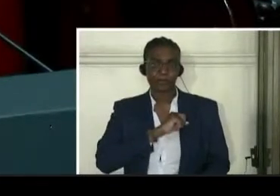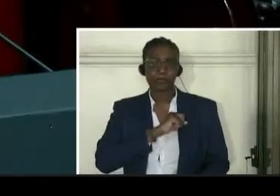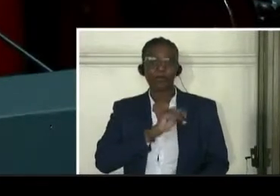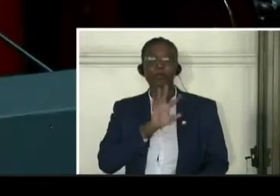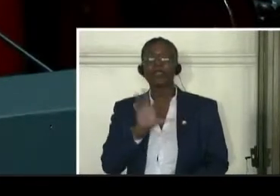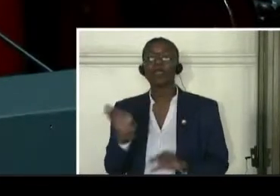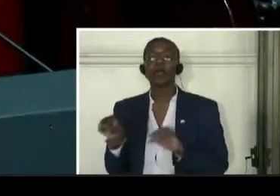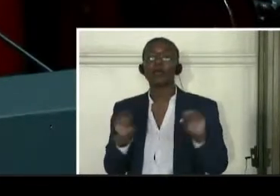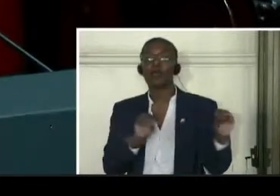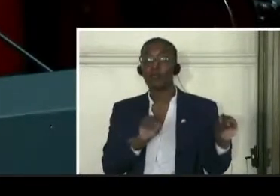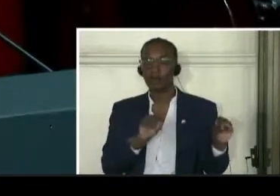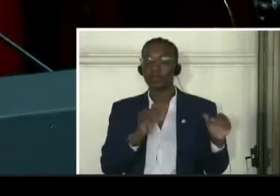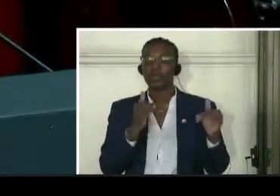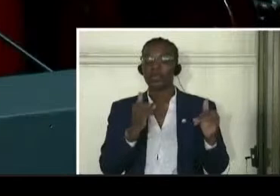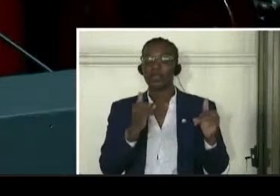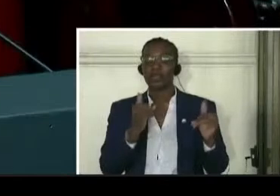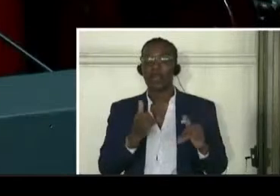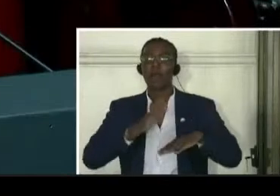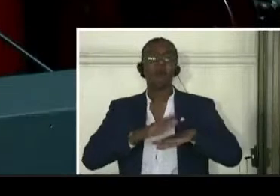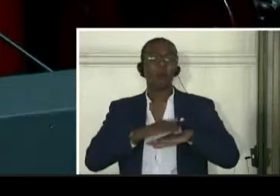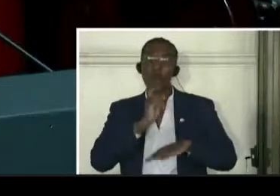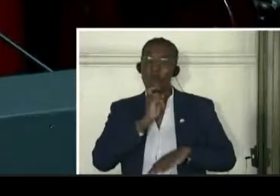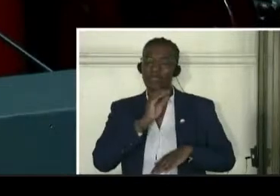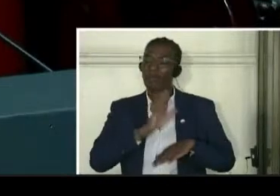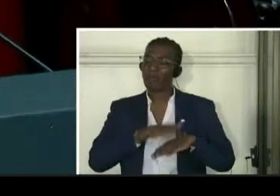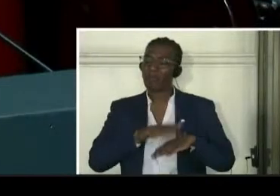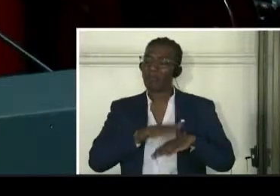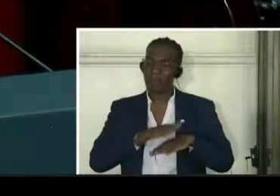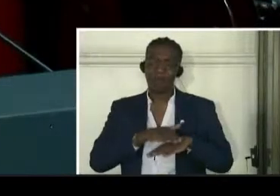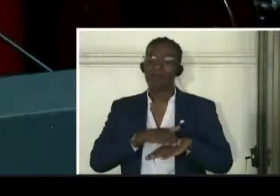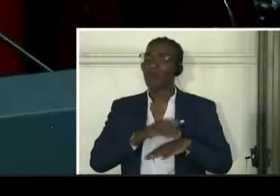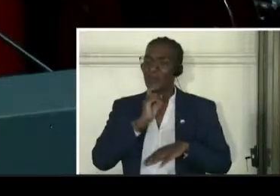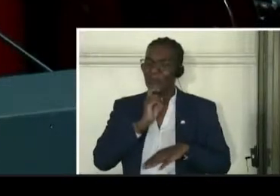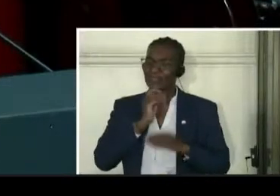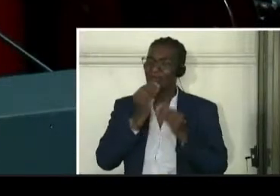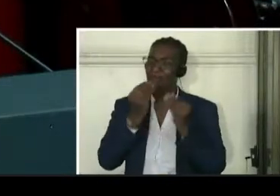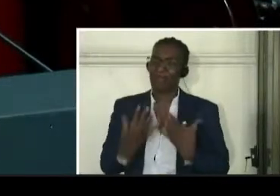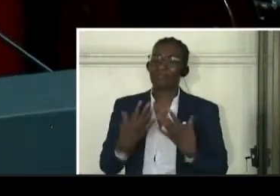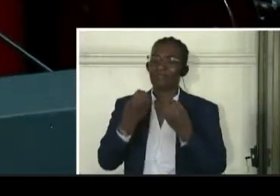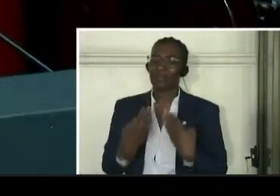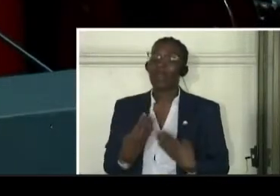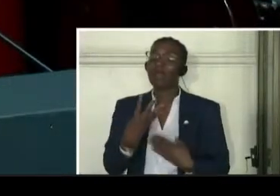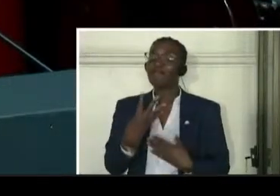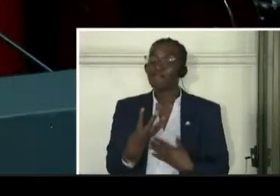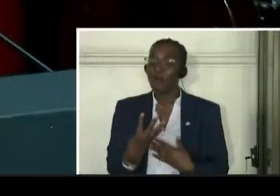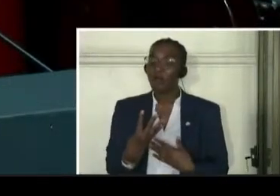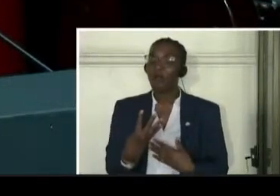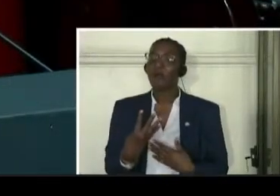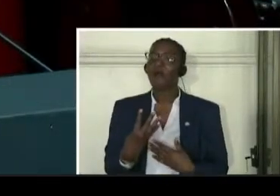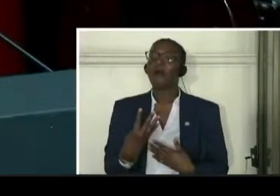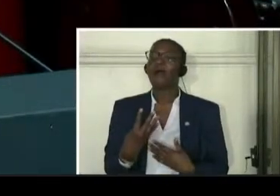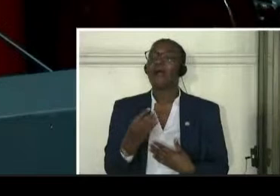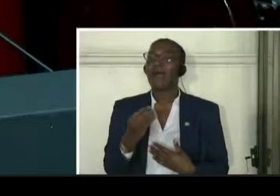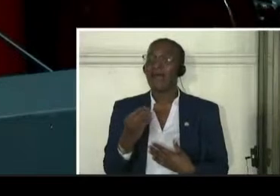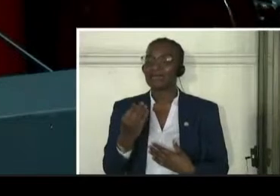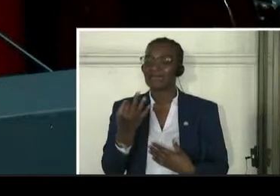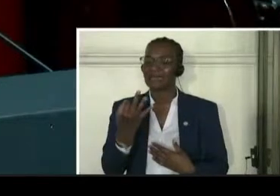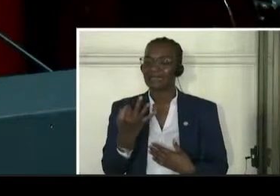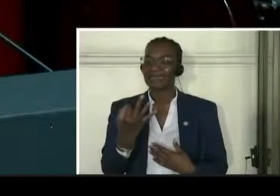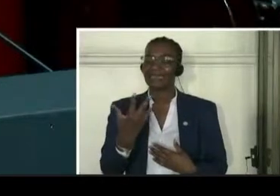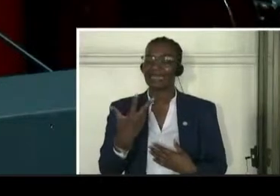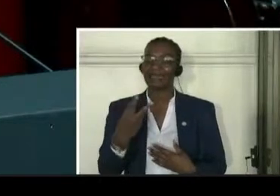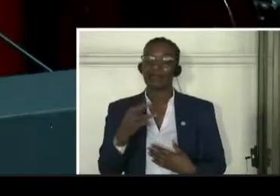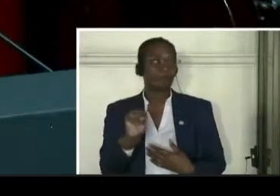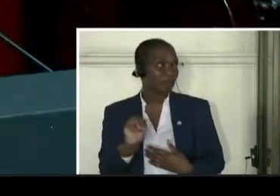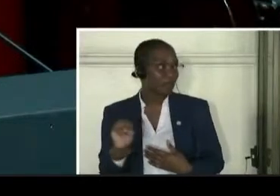Let's move on to irregular expenditure. This department has requested condemnation for 413 million rands